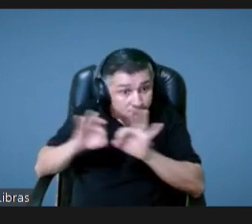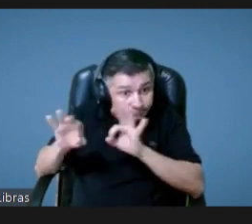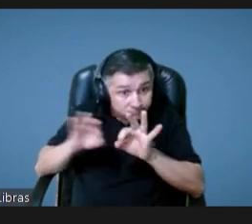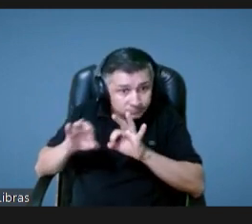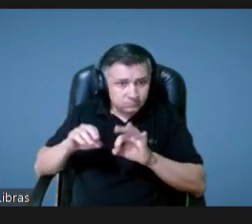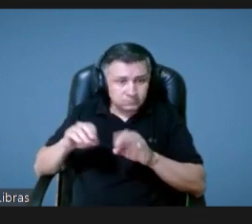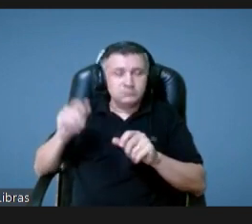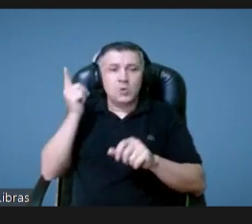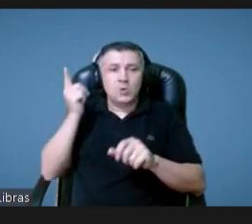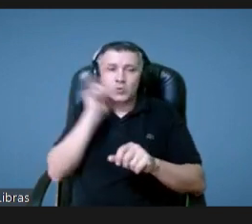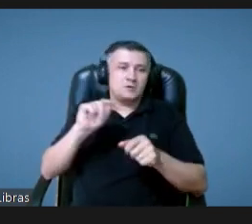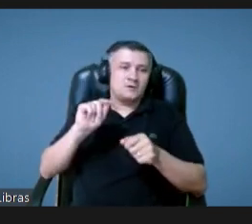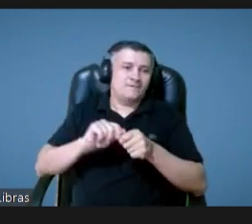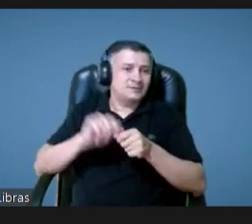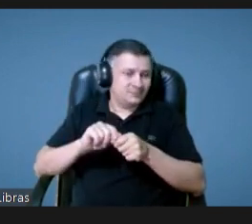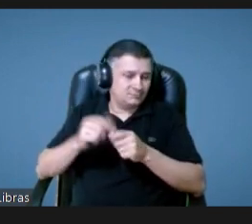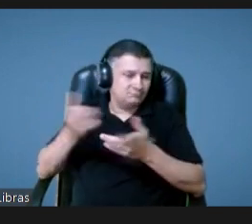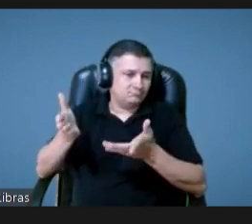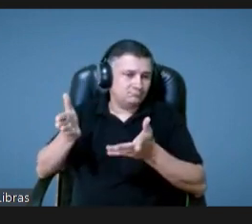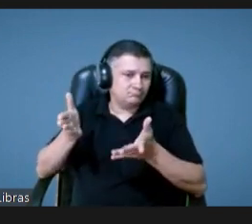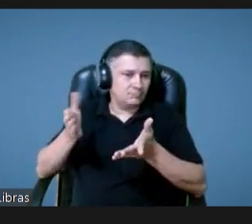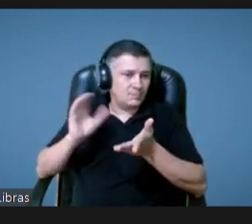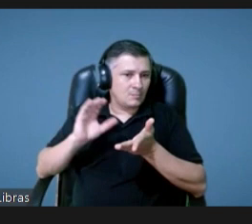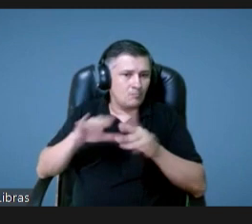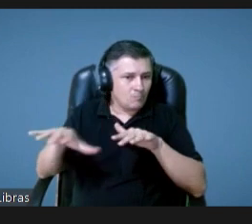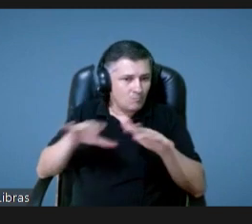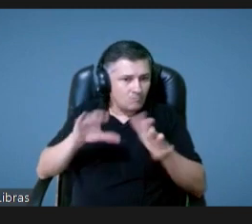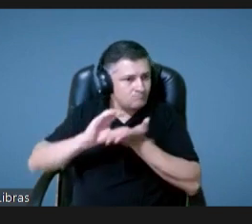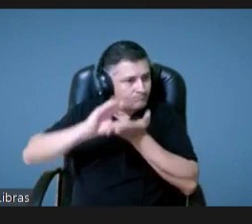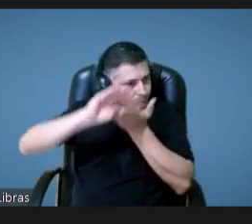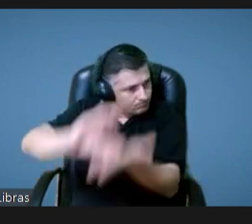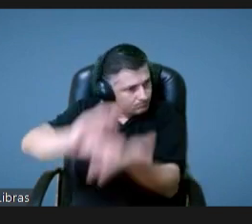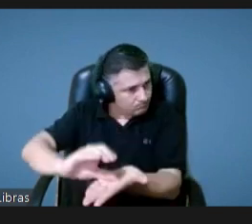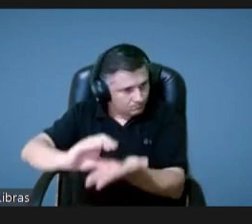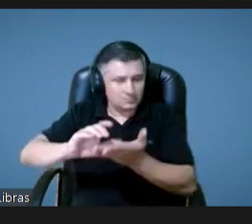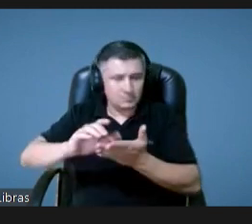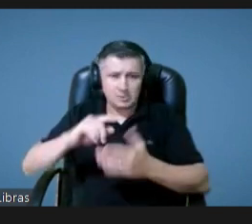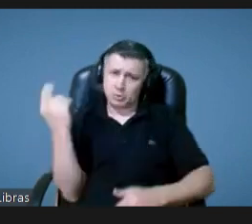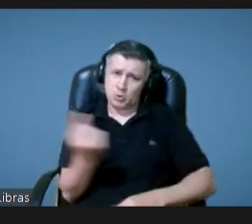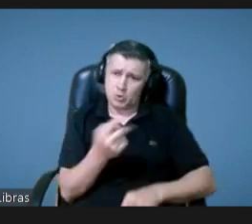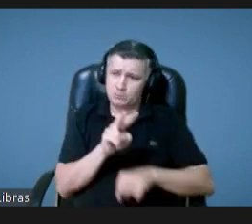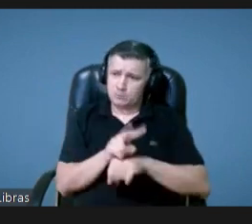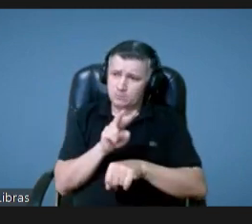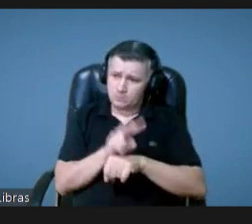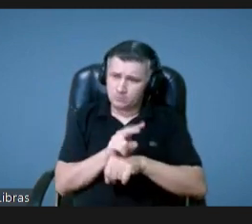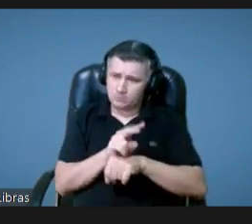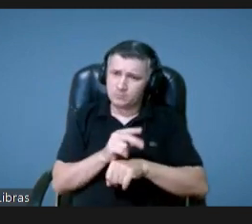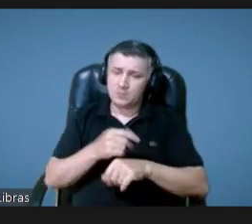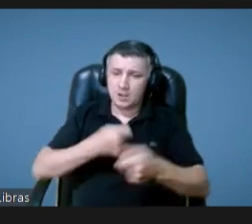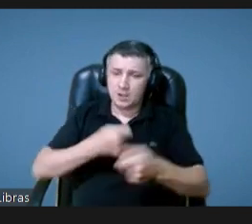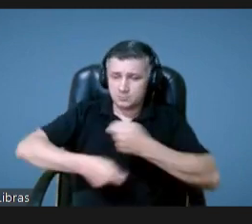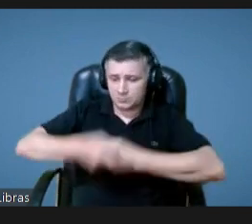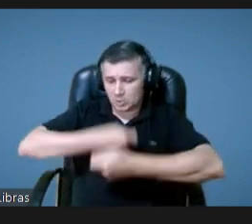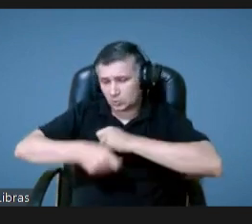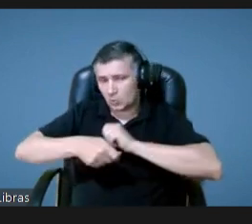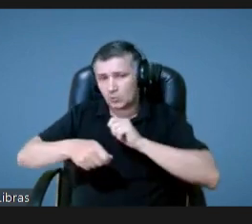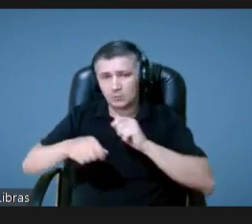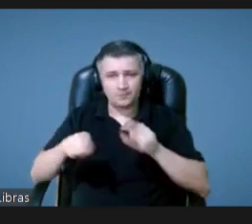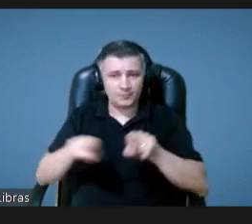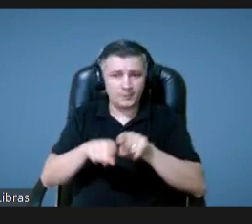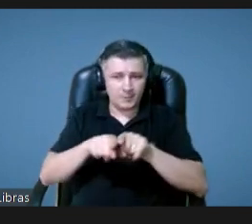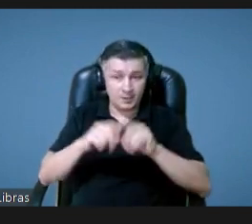for better macroeconomic conditions for us to start the project.